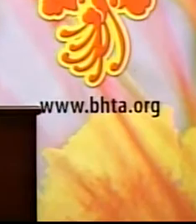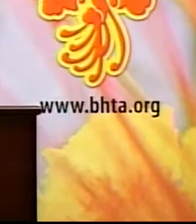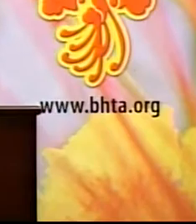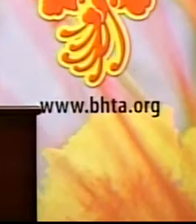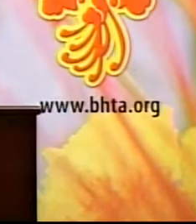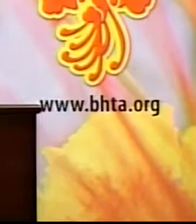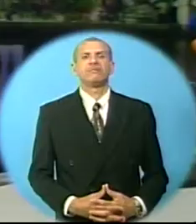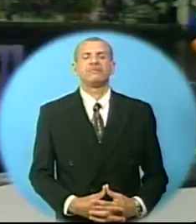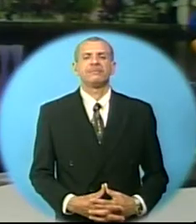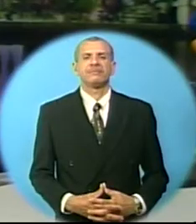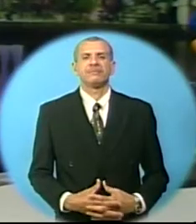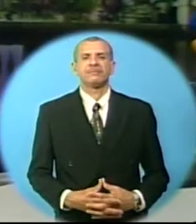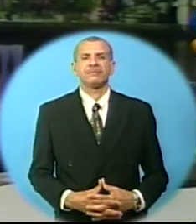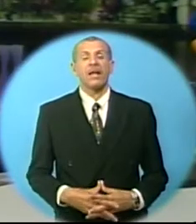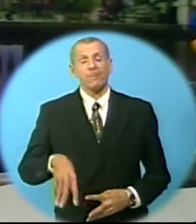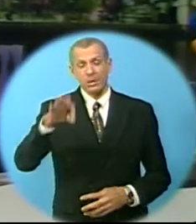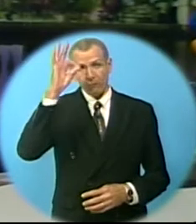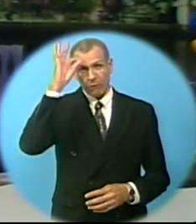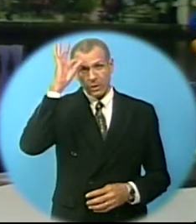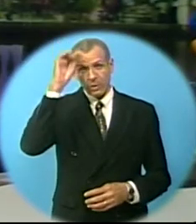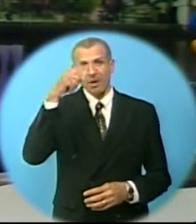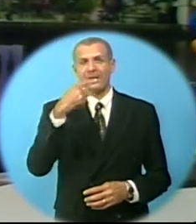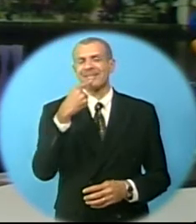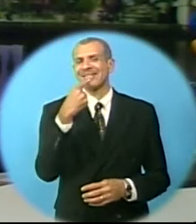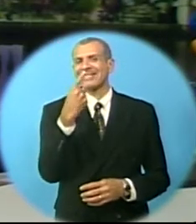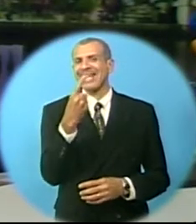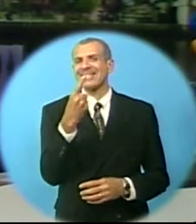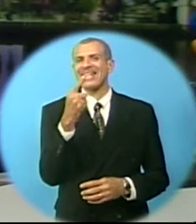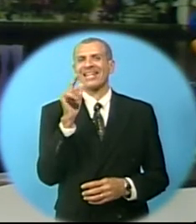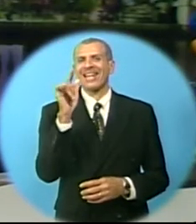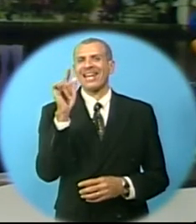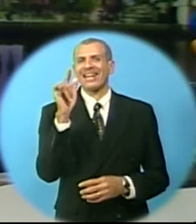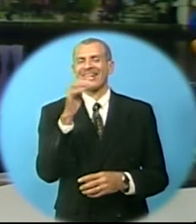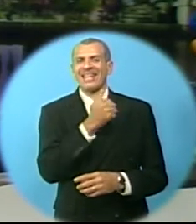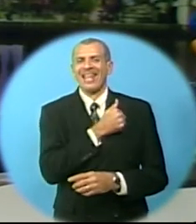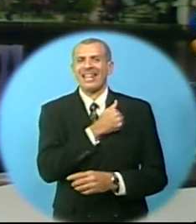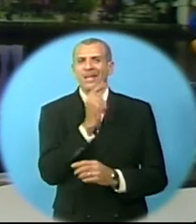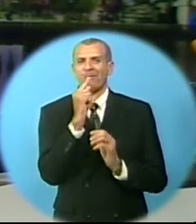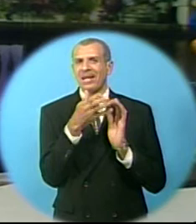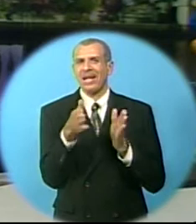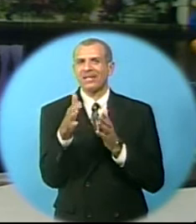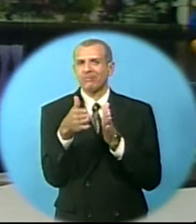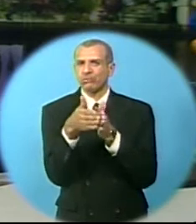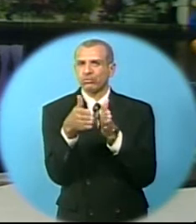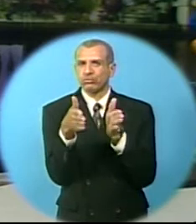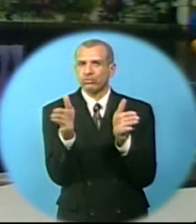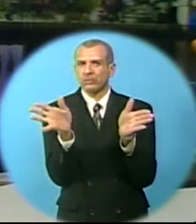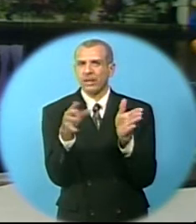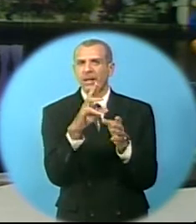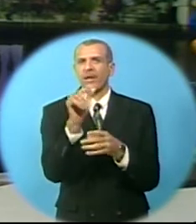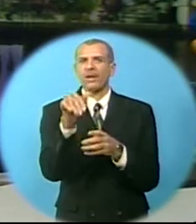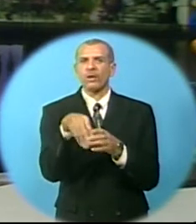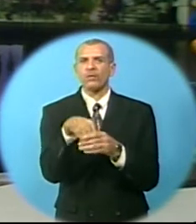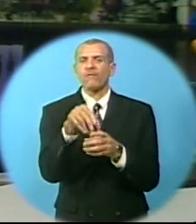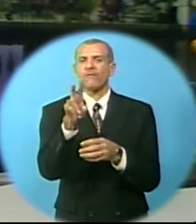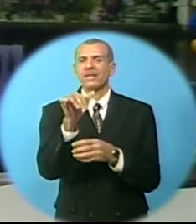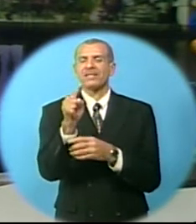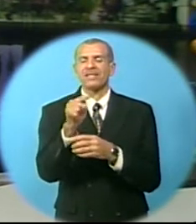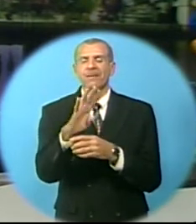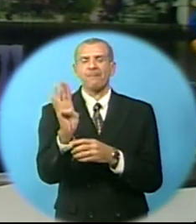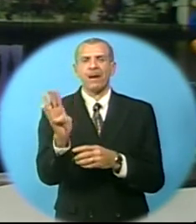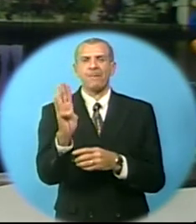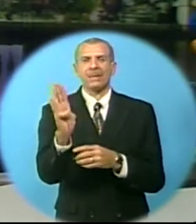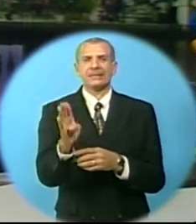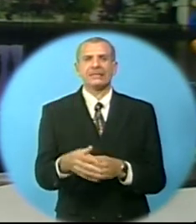same time. Mr. Friesdahl says Air Canada plans to expand its marketing to include villas in